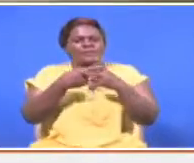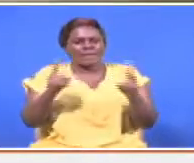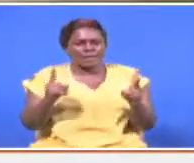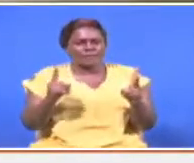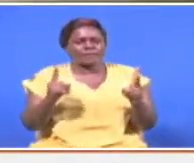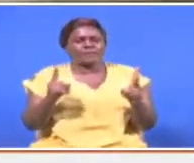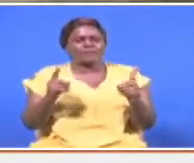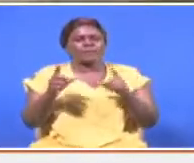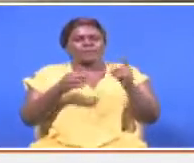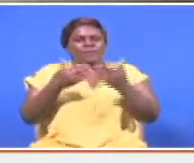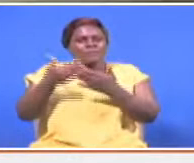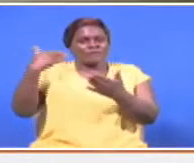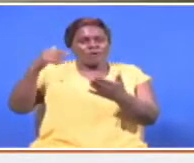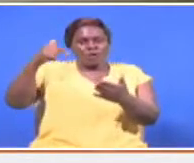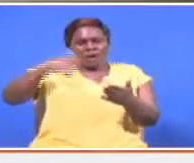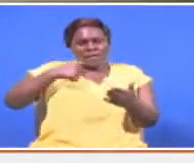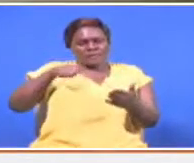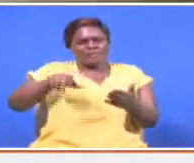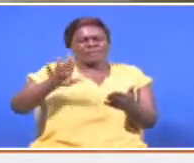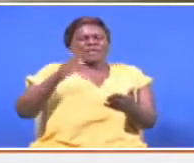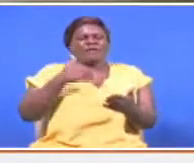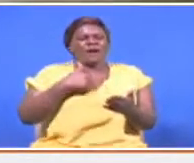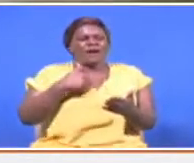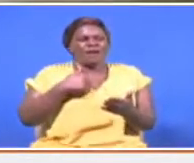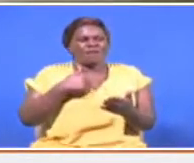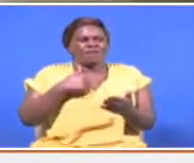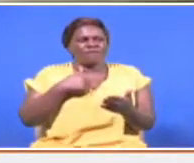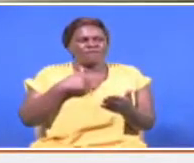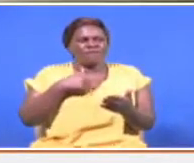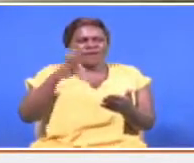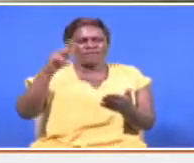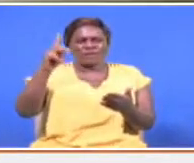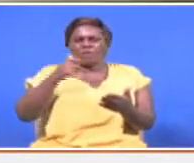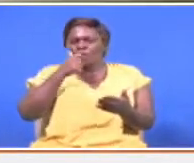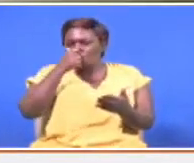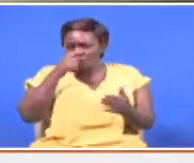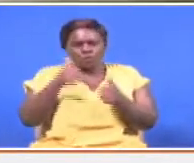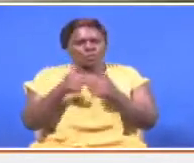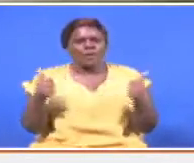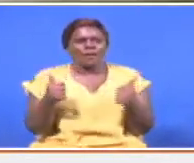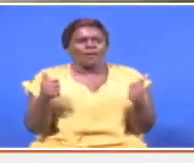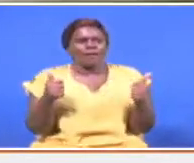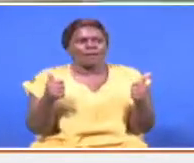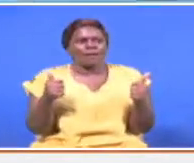preseason a week or two earlier than us because they have the Confederations Cup and we wish them well in that.